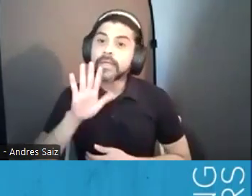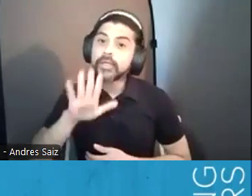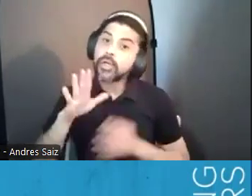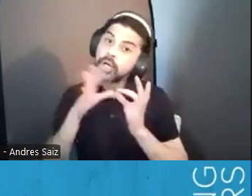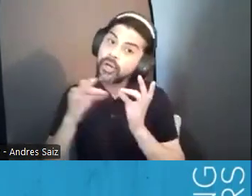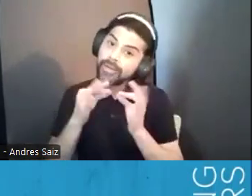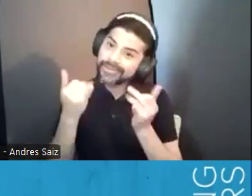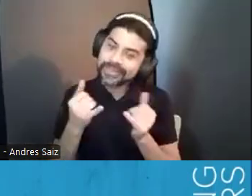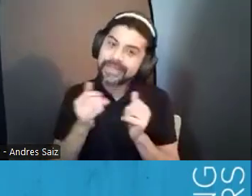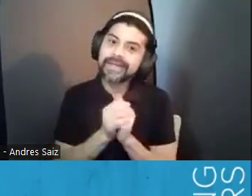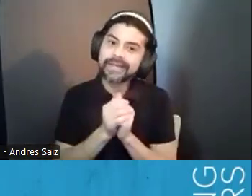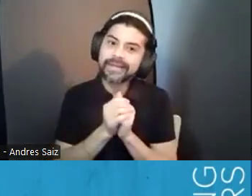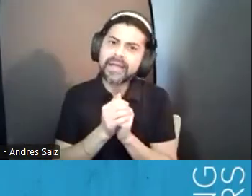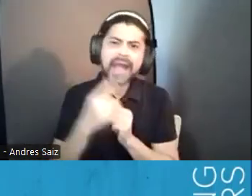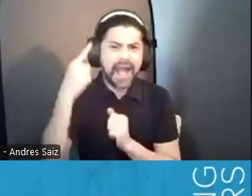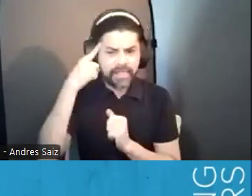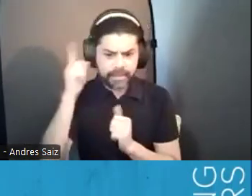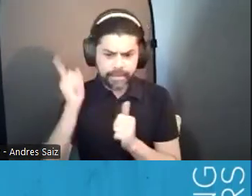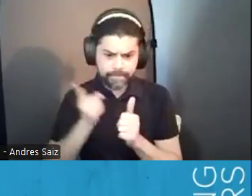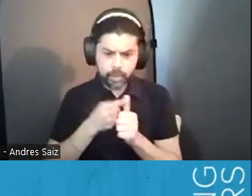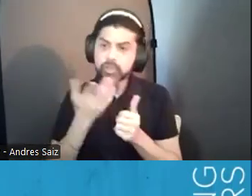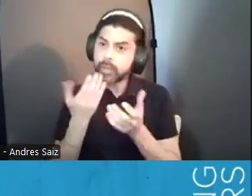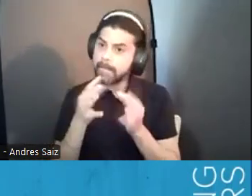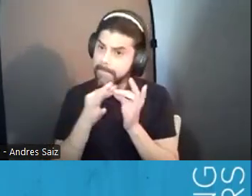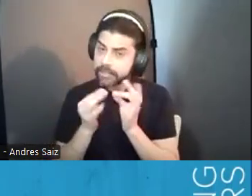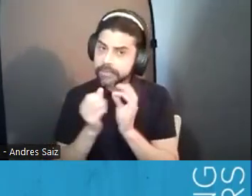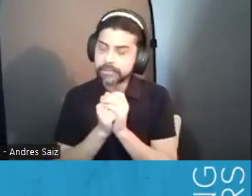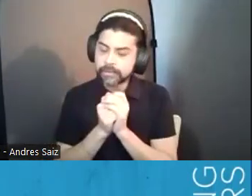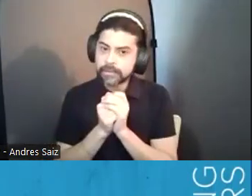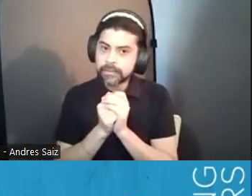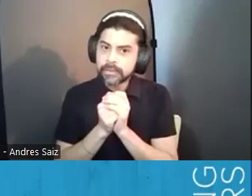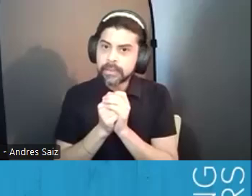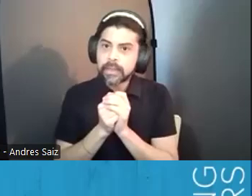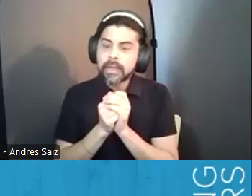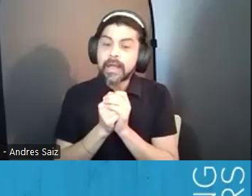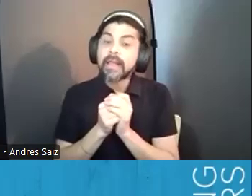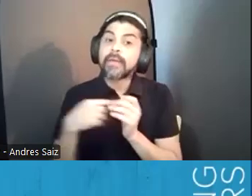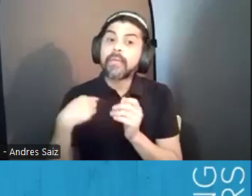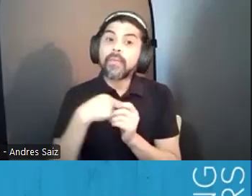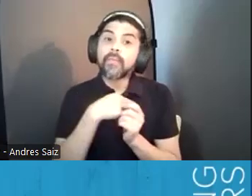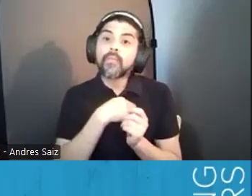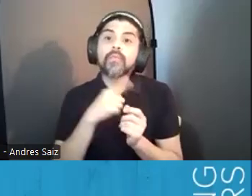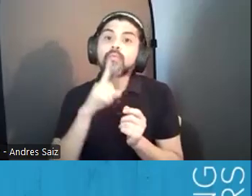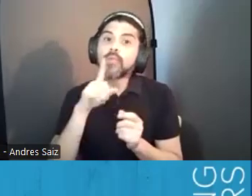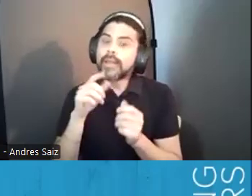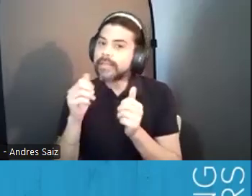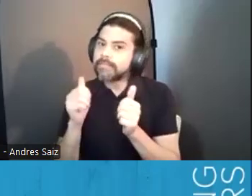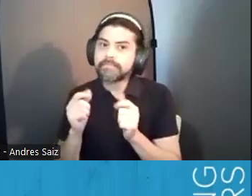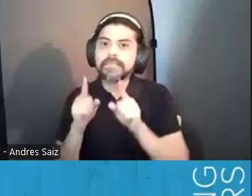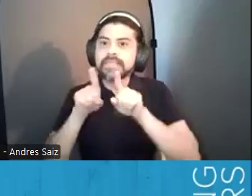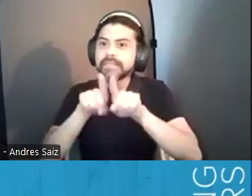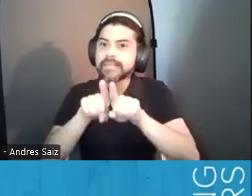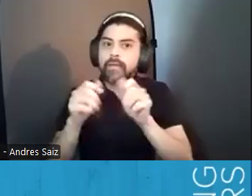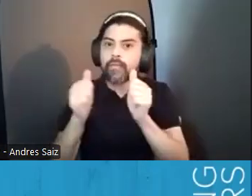comments today. And I think I first just want to say at the outset that we really stand with the administration against